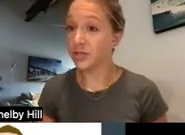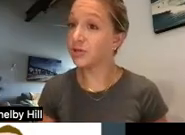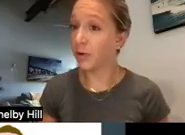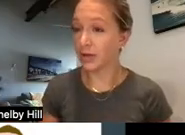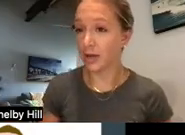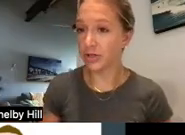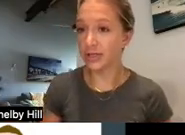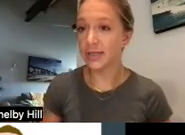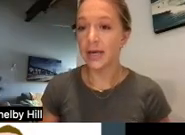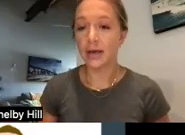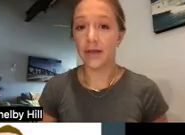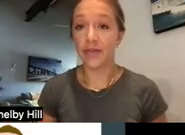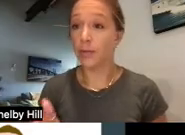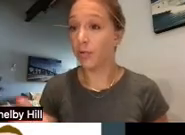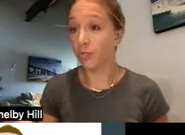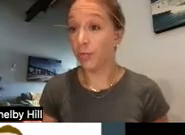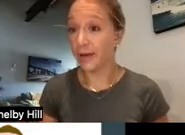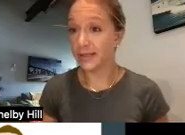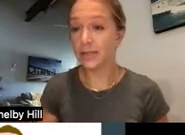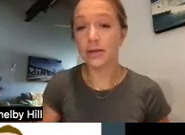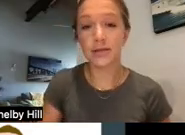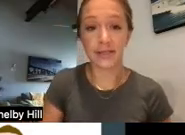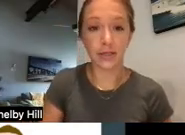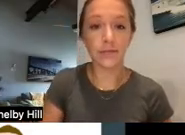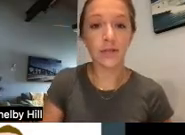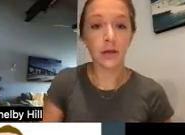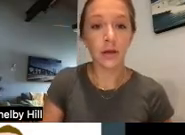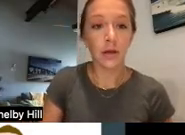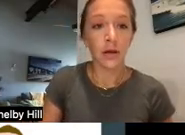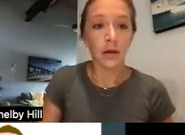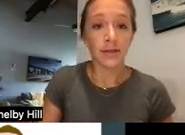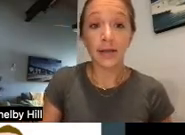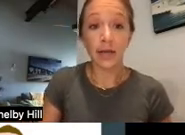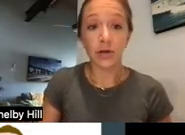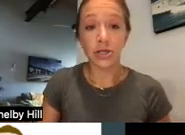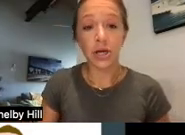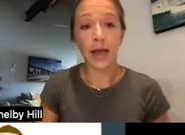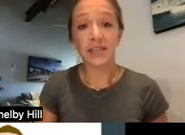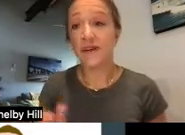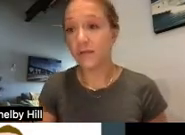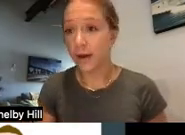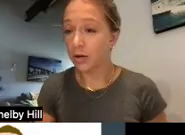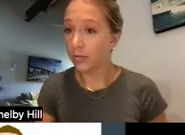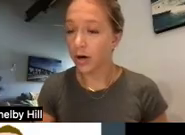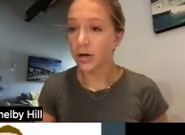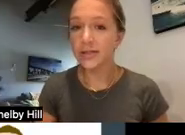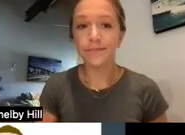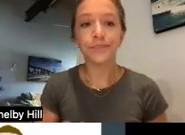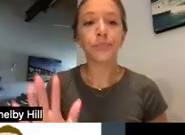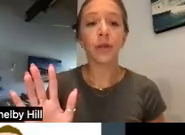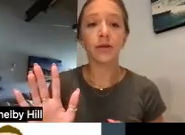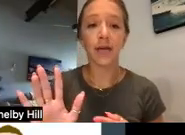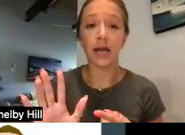equivalent to spoken languages, and that they are both rule-based systems. Sign language has 5 grammatical